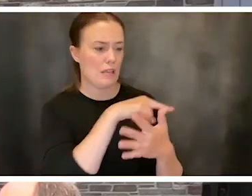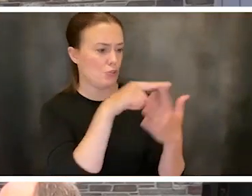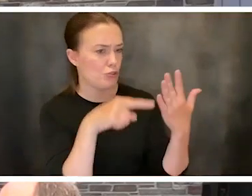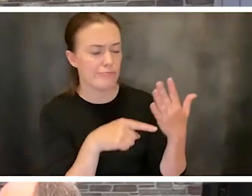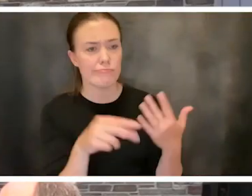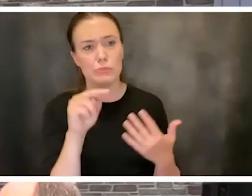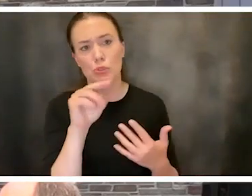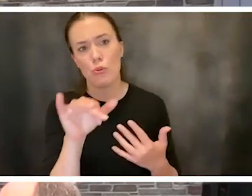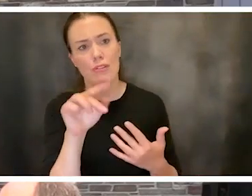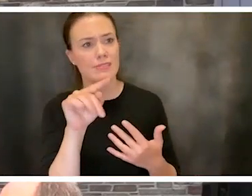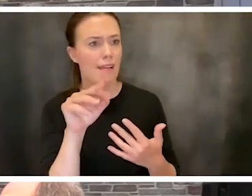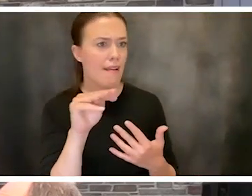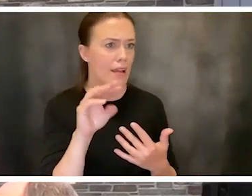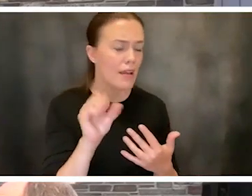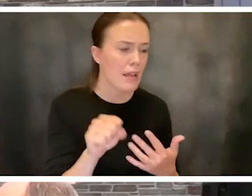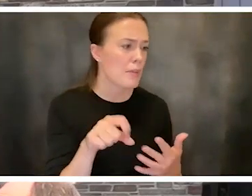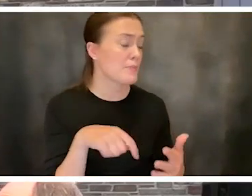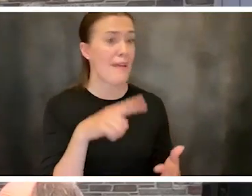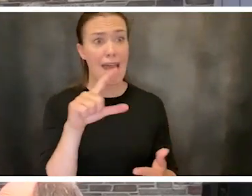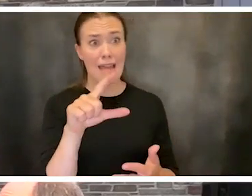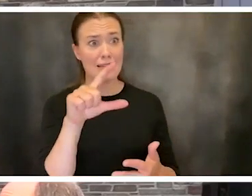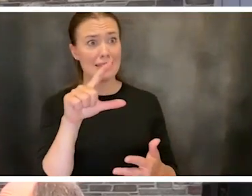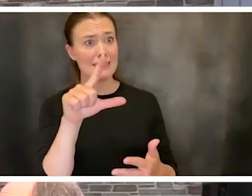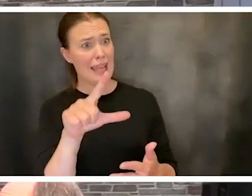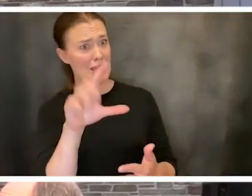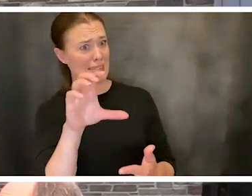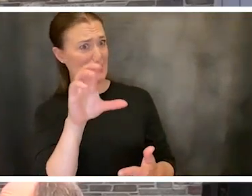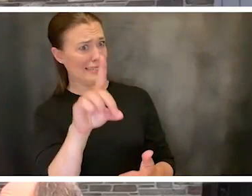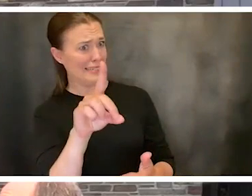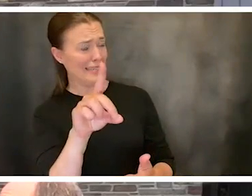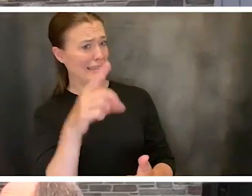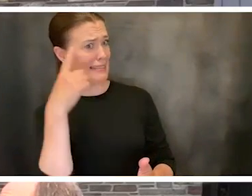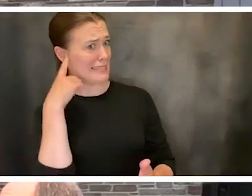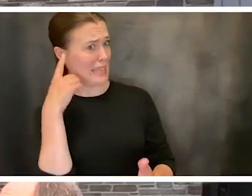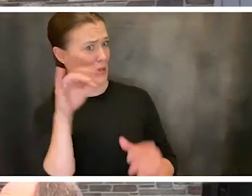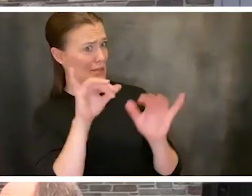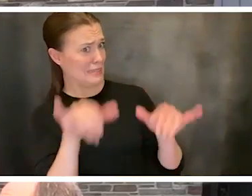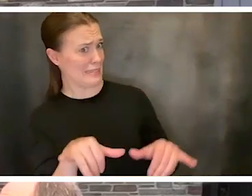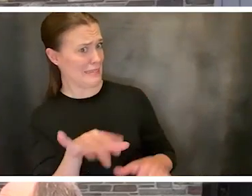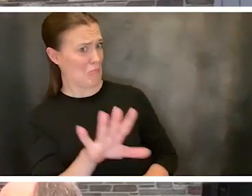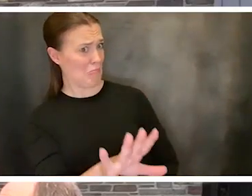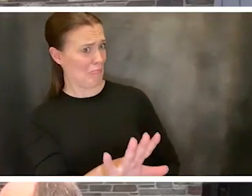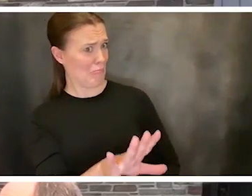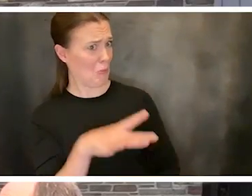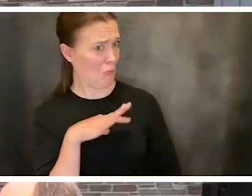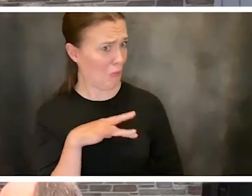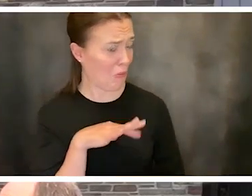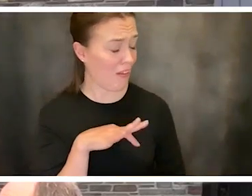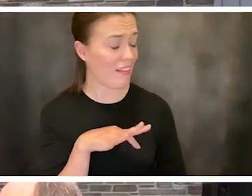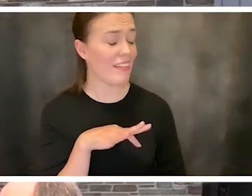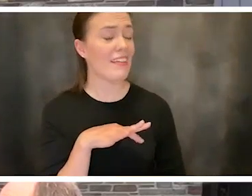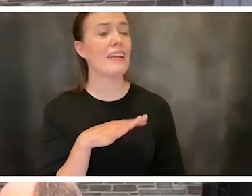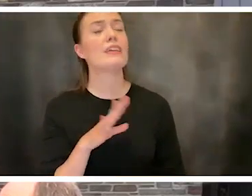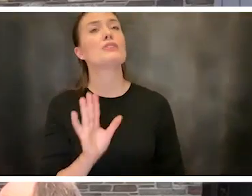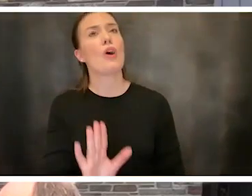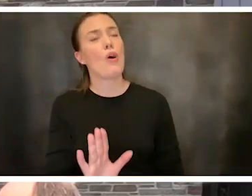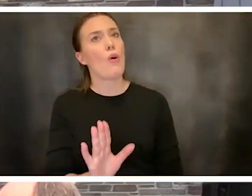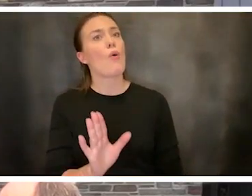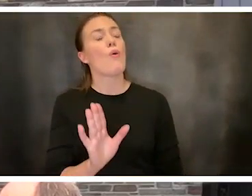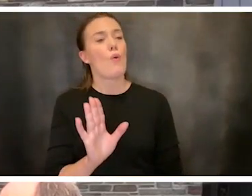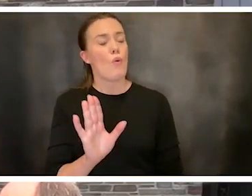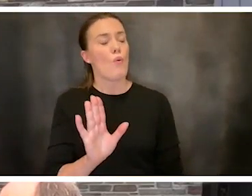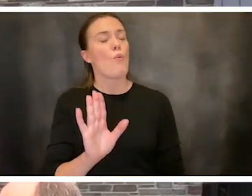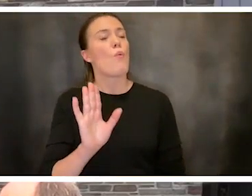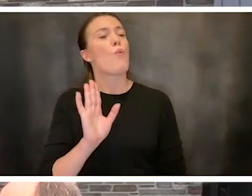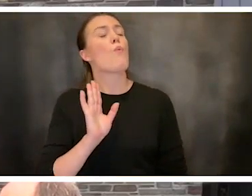Billboard, LCD Sound System. Super cool. When we're producing shows at McCarter, Record Exchange is also, like I said,